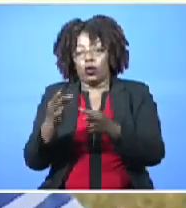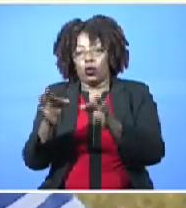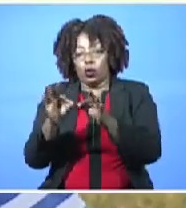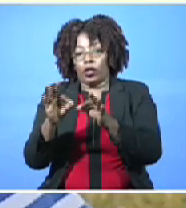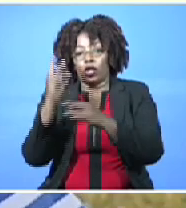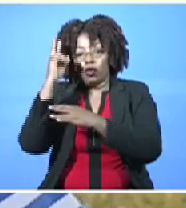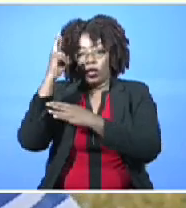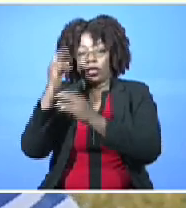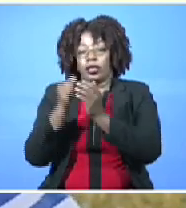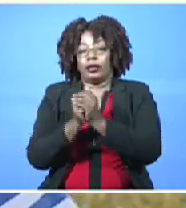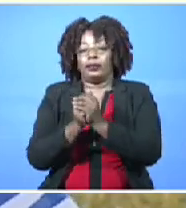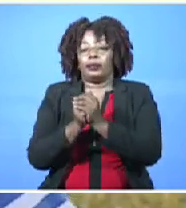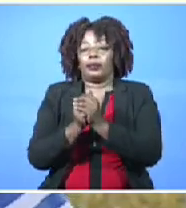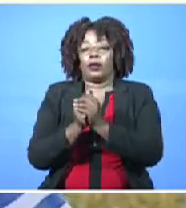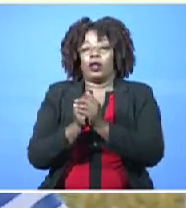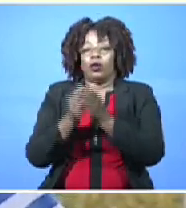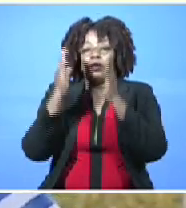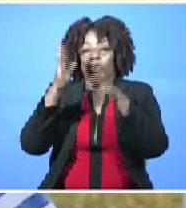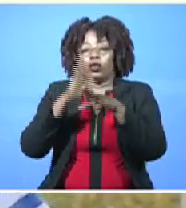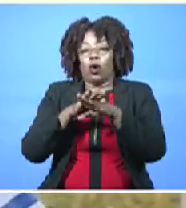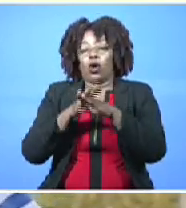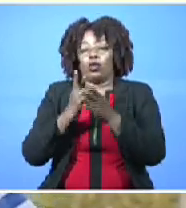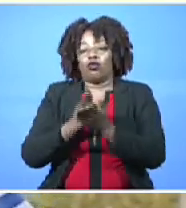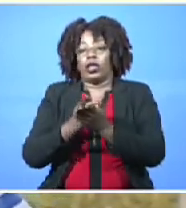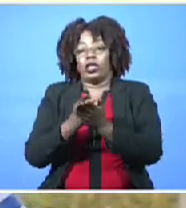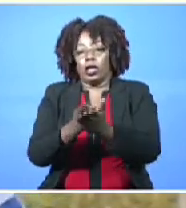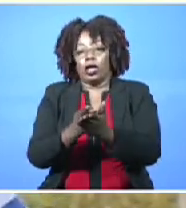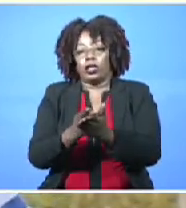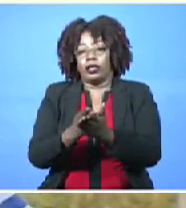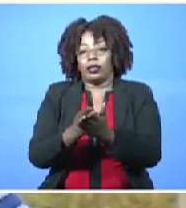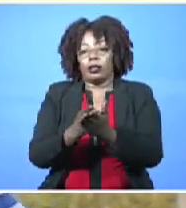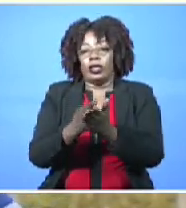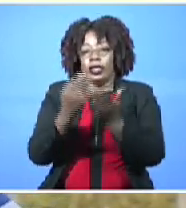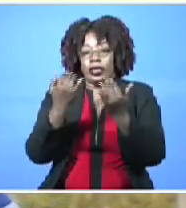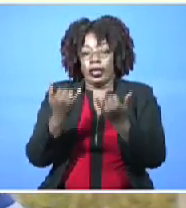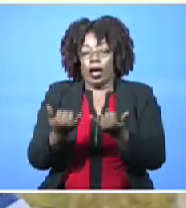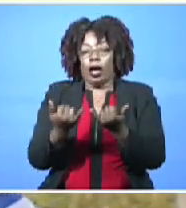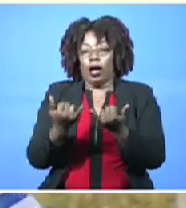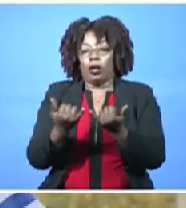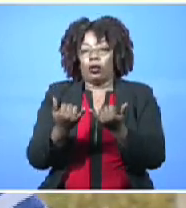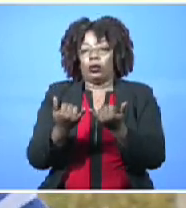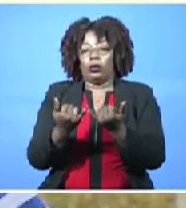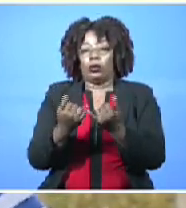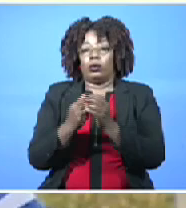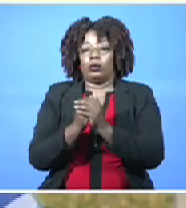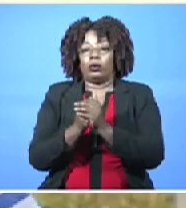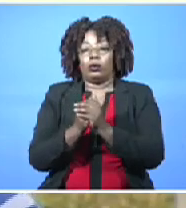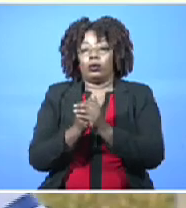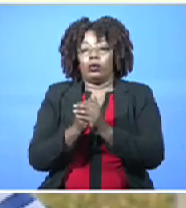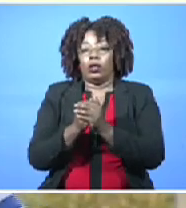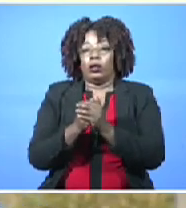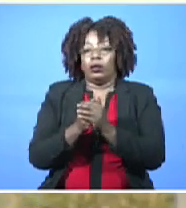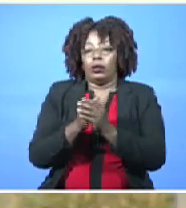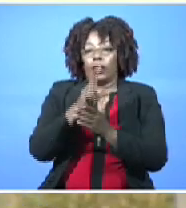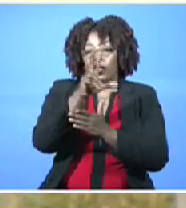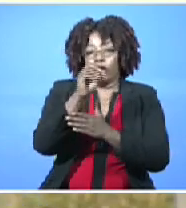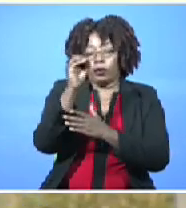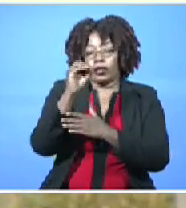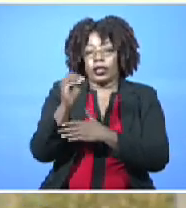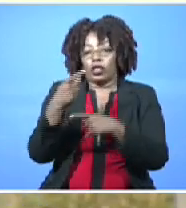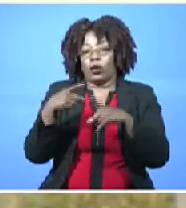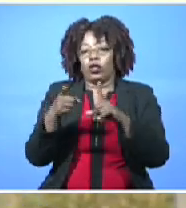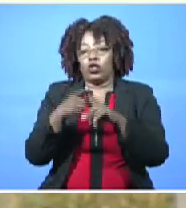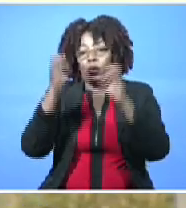used to focus more on regattas and stuff like that. But now we 30% of what we make now is going